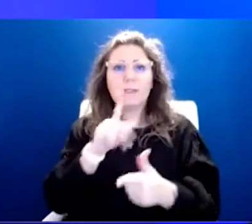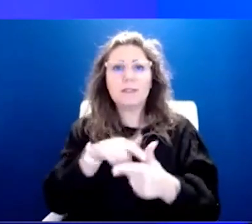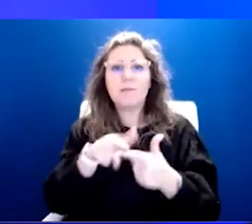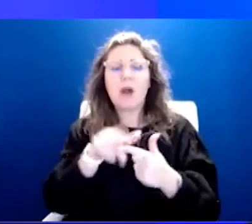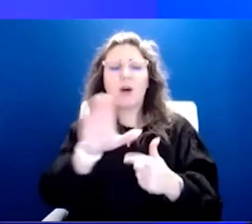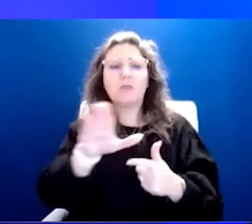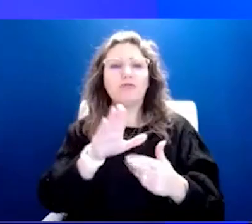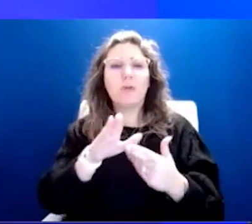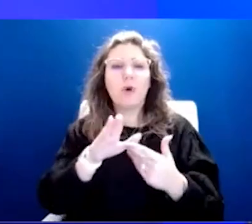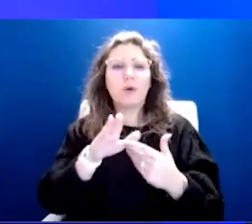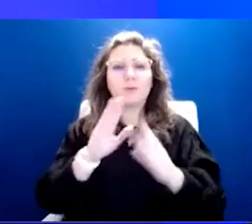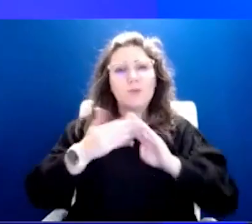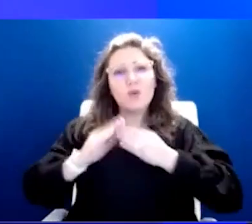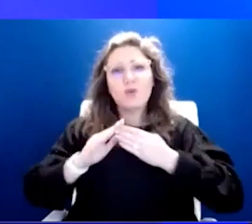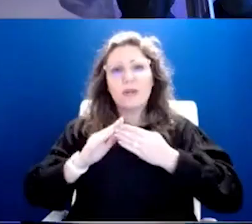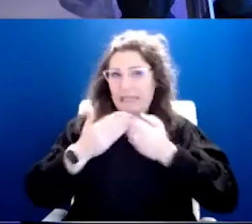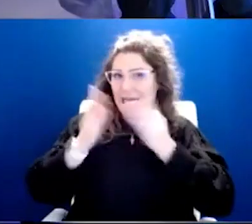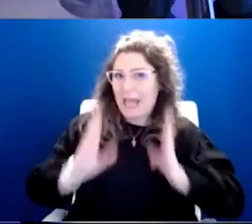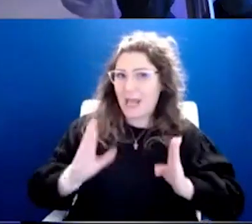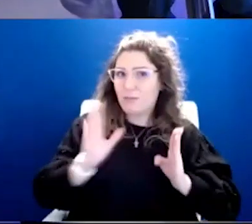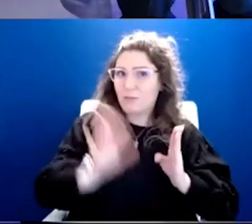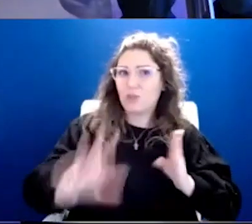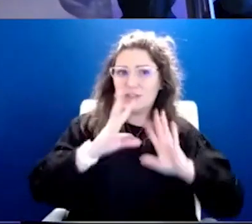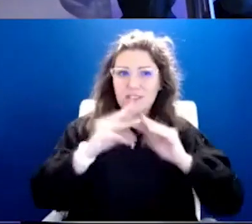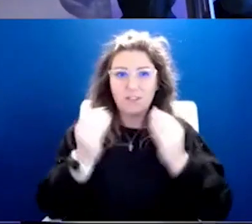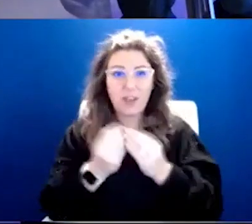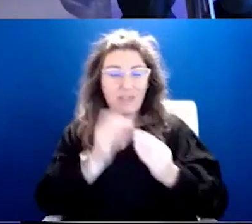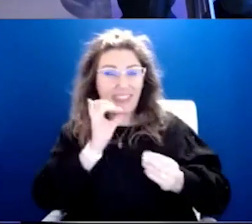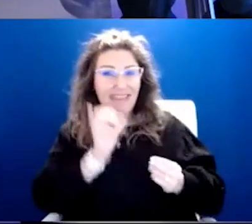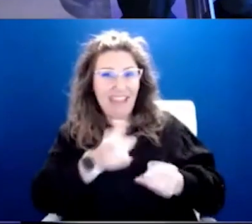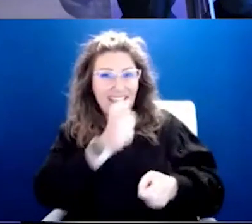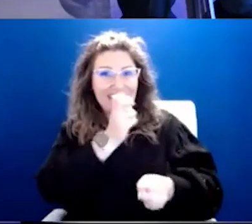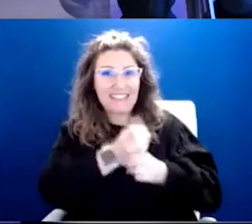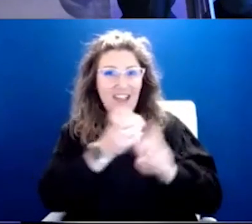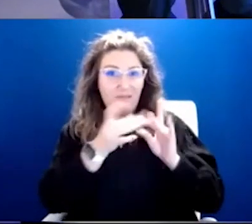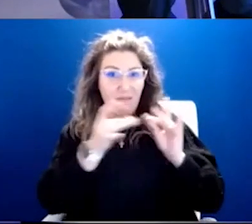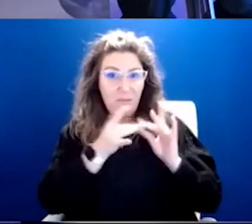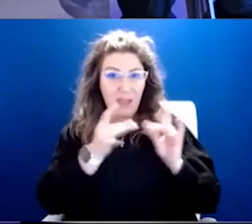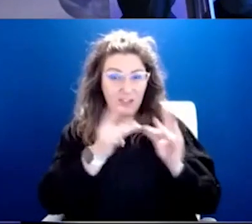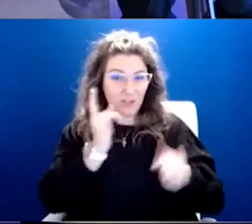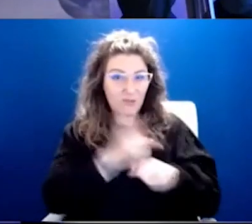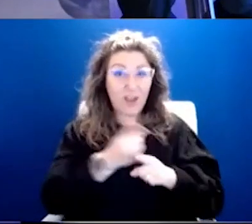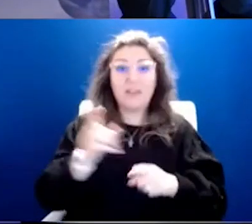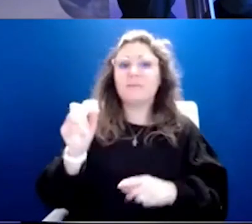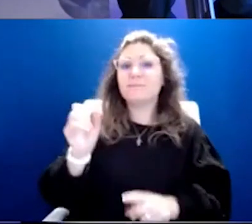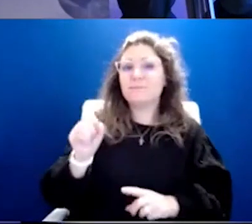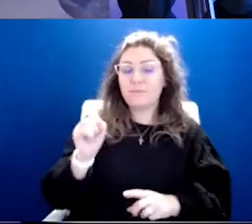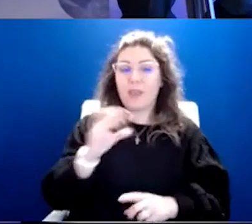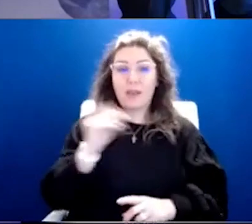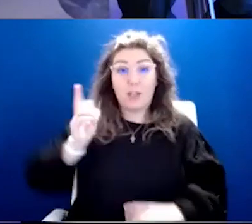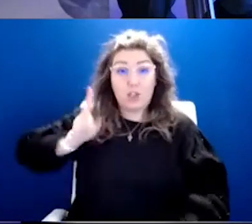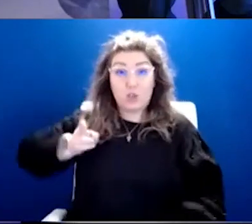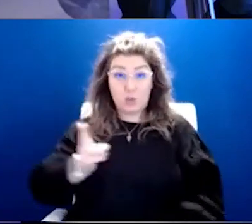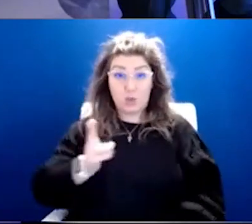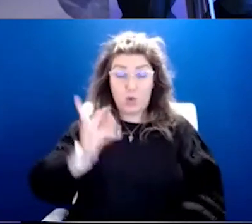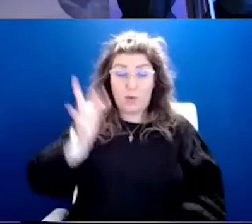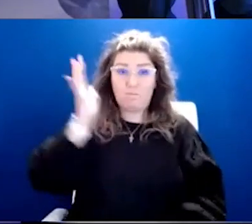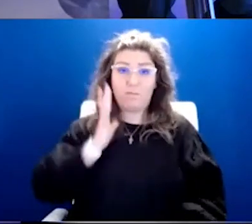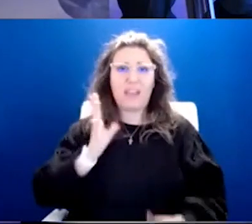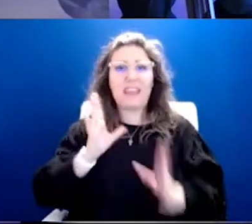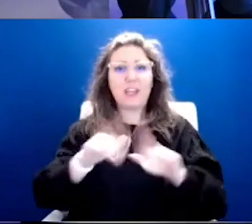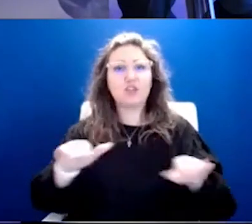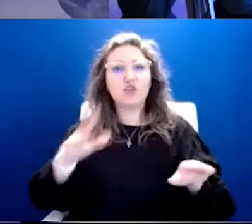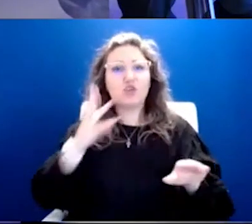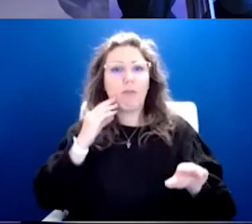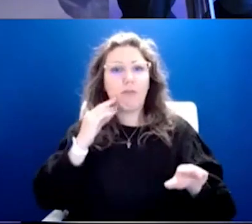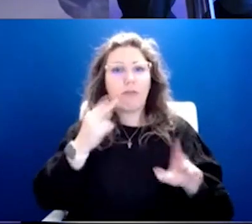family. So that's sometimes the hard message to get out there, message, right? Yeah. Yeah. Well, and historically, especially with childhood vaccinations, which